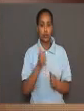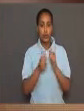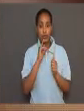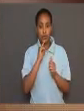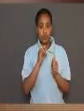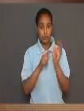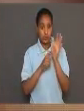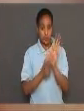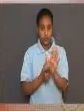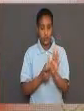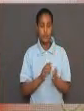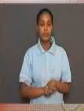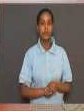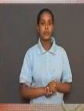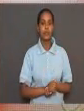can see here.